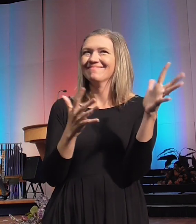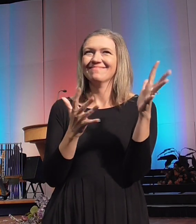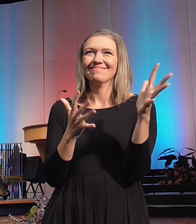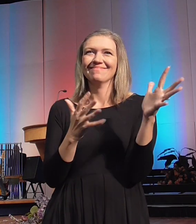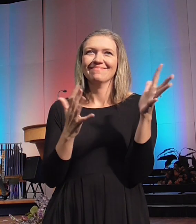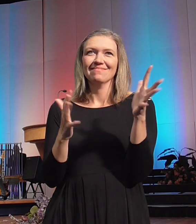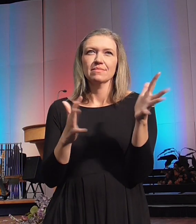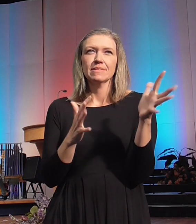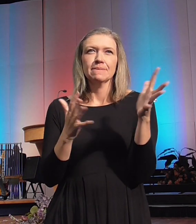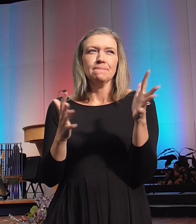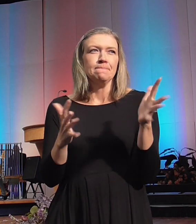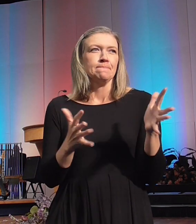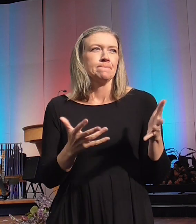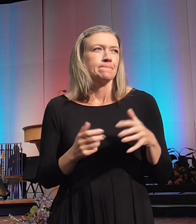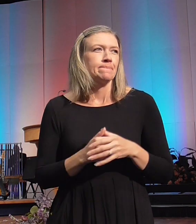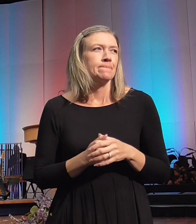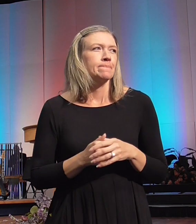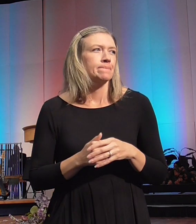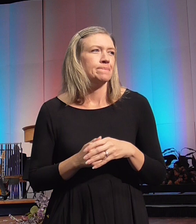Yeah.